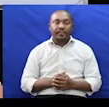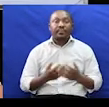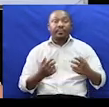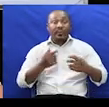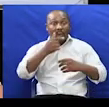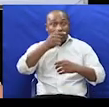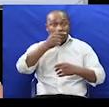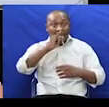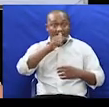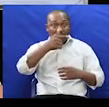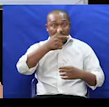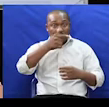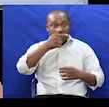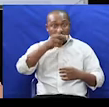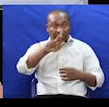Titration